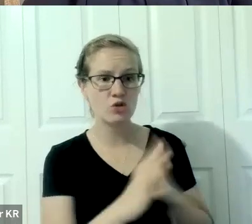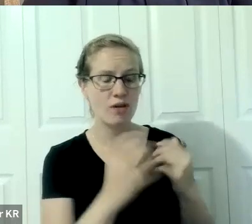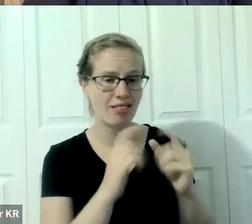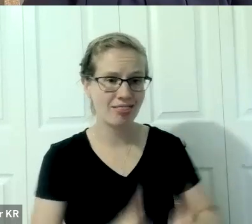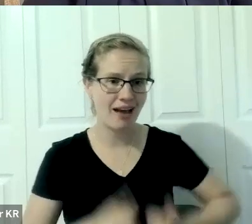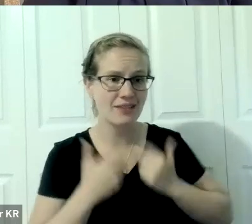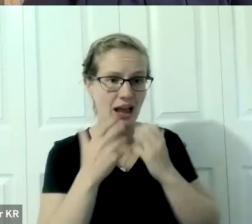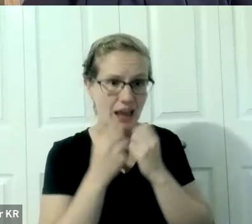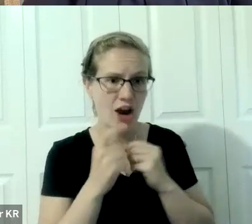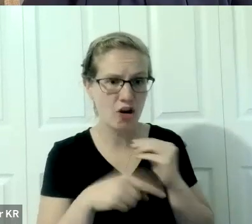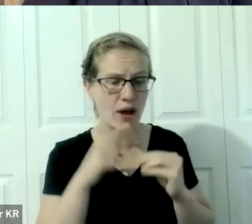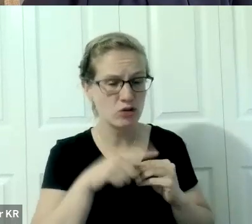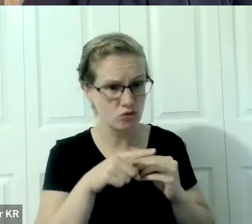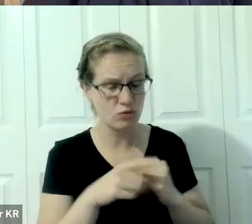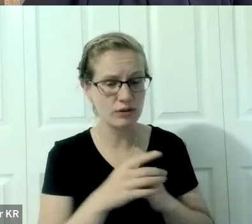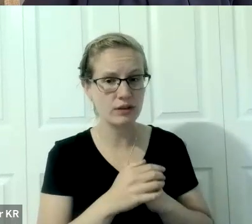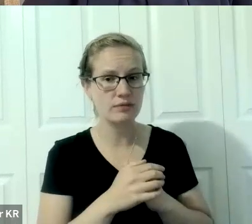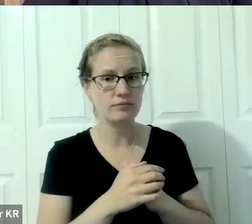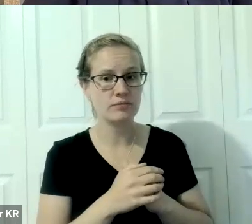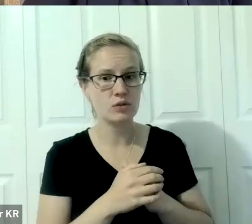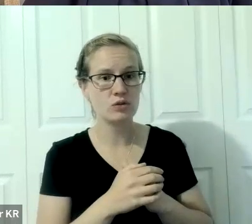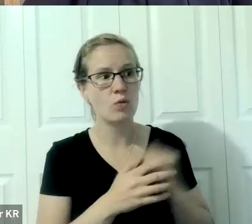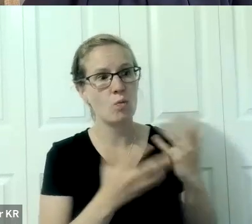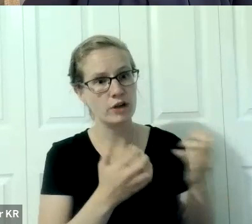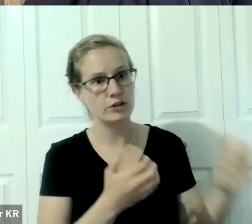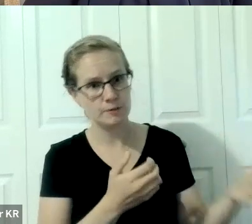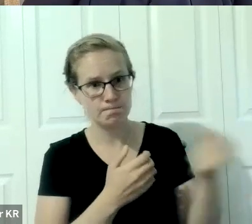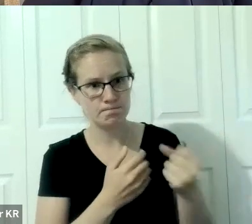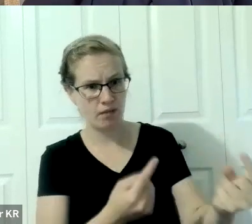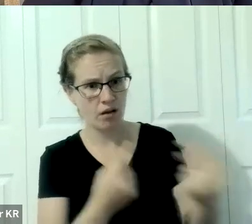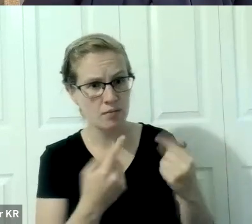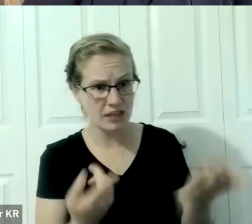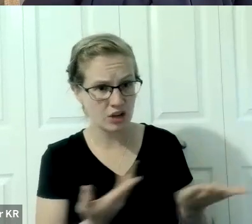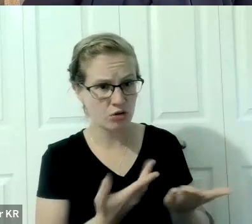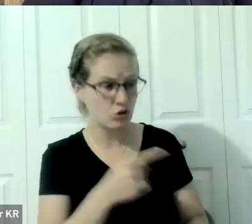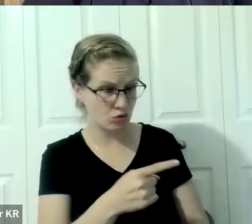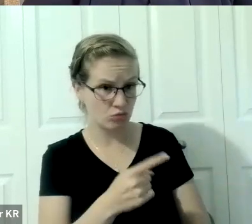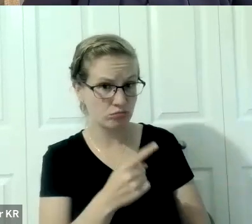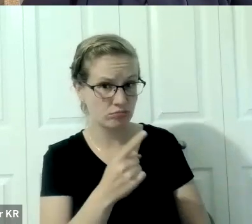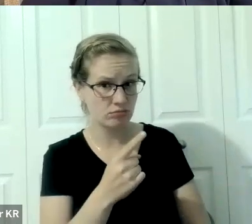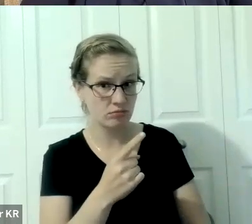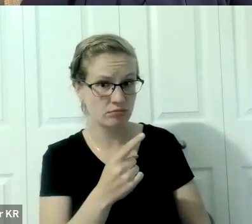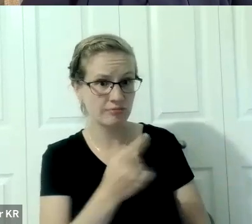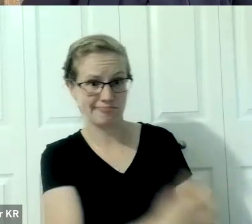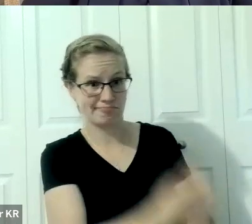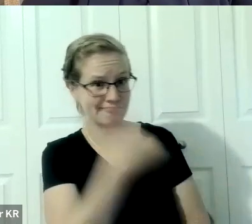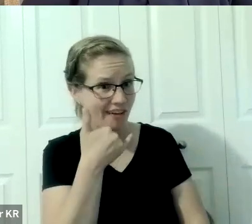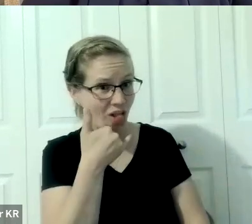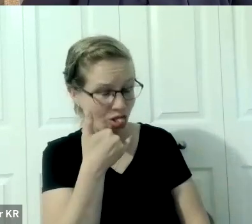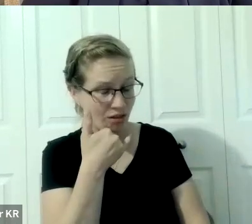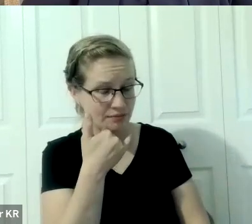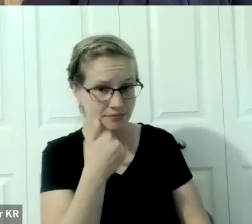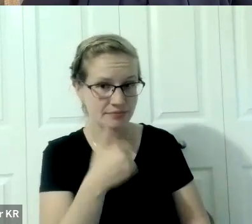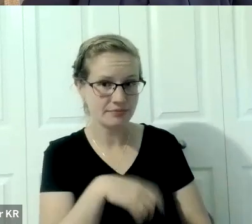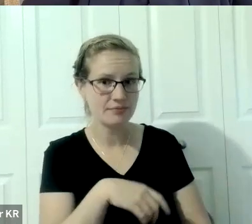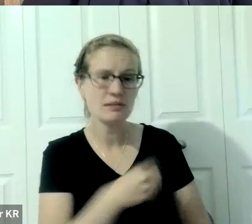cared about you enough to get you to be here, and you made that phone call. And so there's a